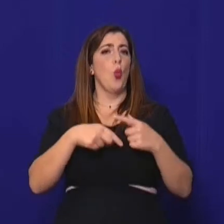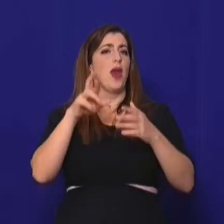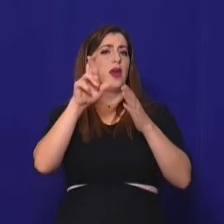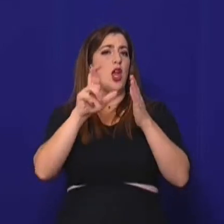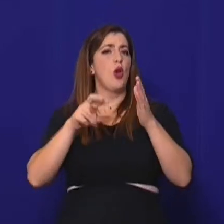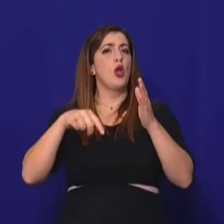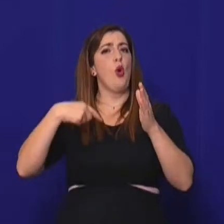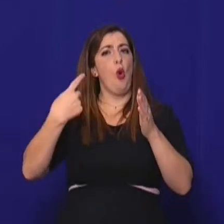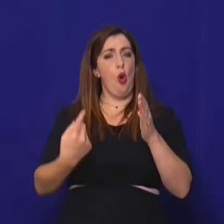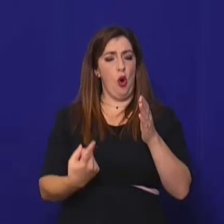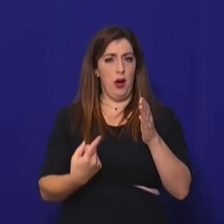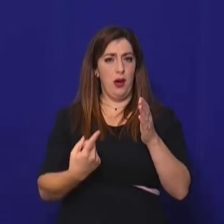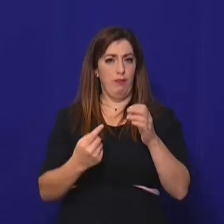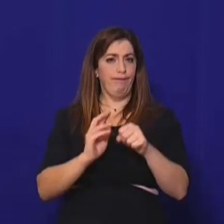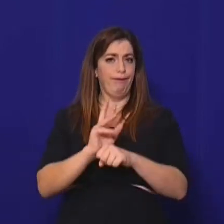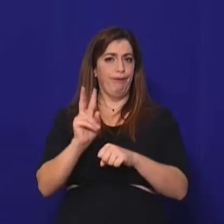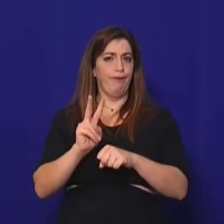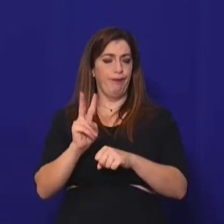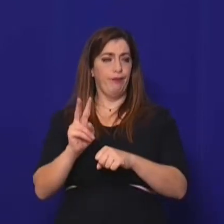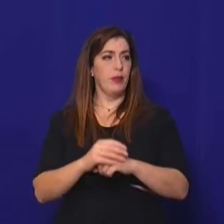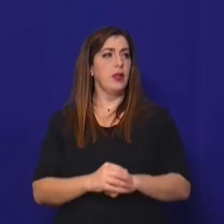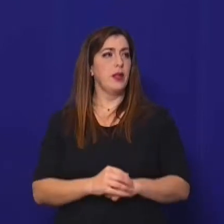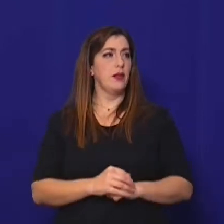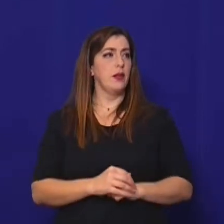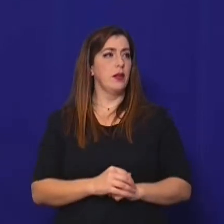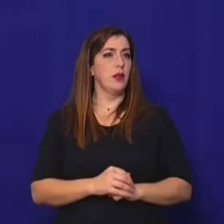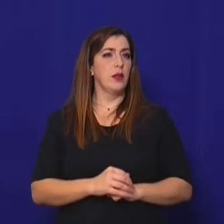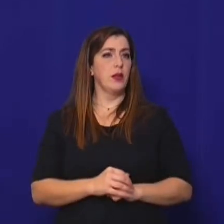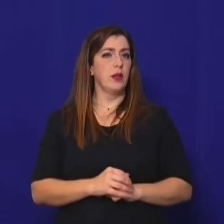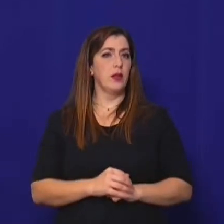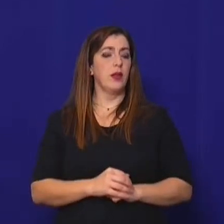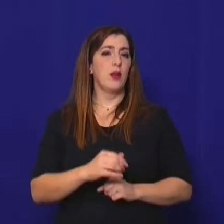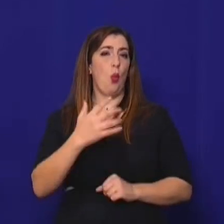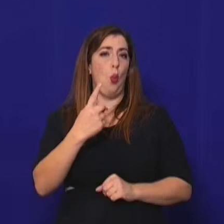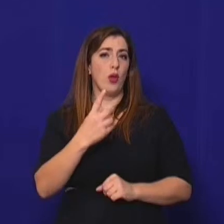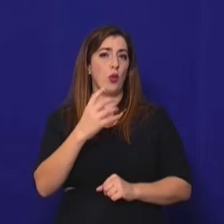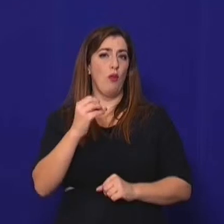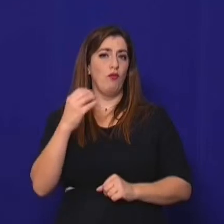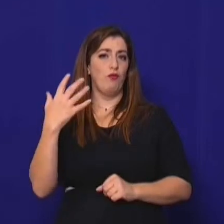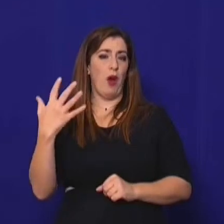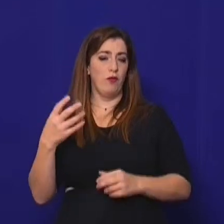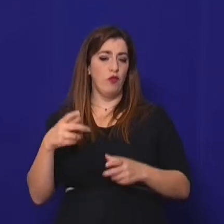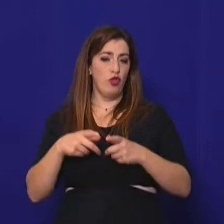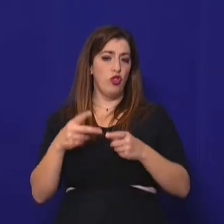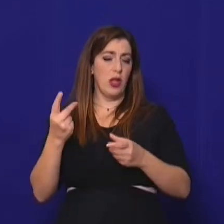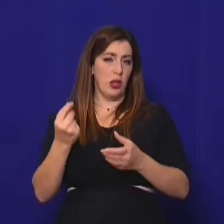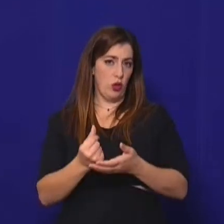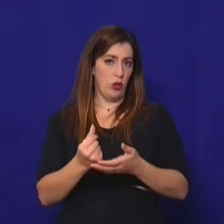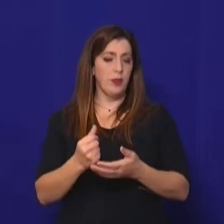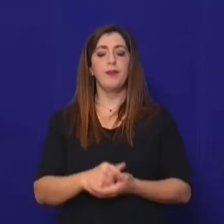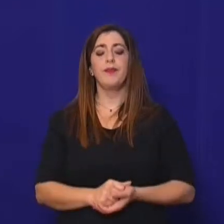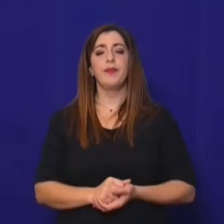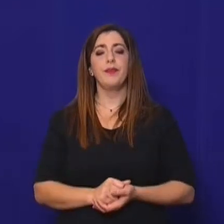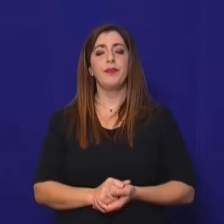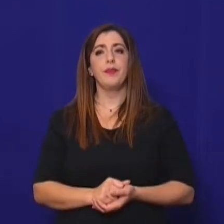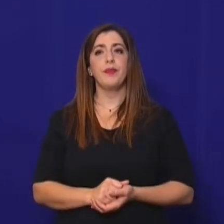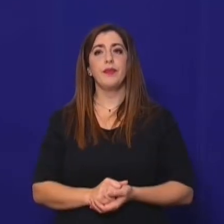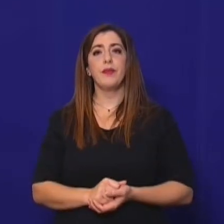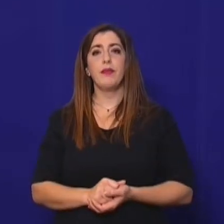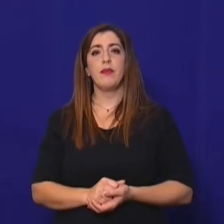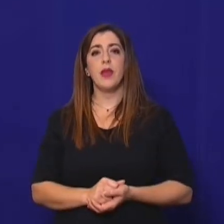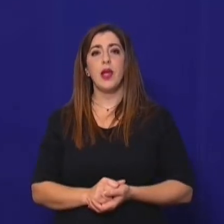18,779 u minn dawn kellna ċitazzjoni ta' 115. Fuq maskli minna ħatana